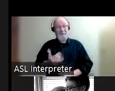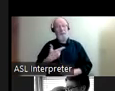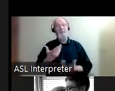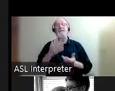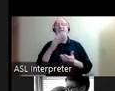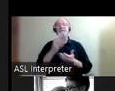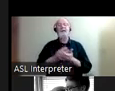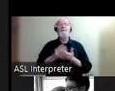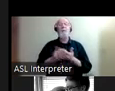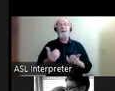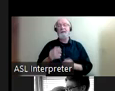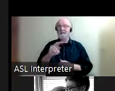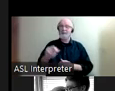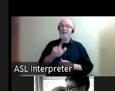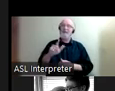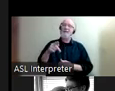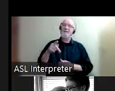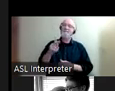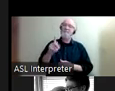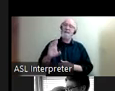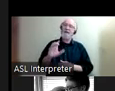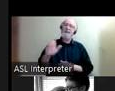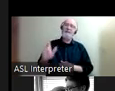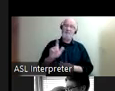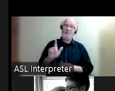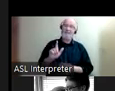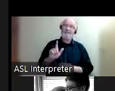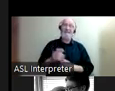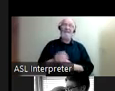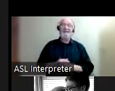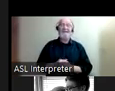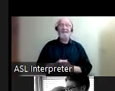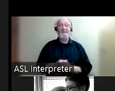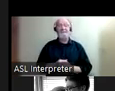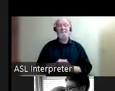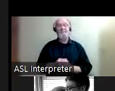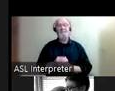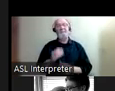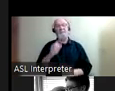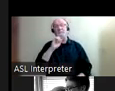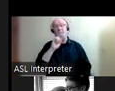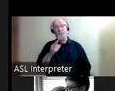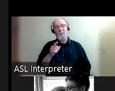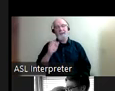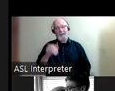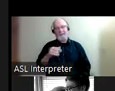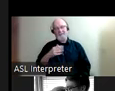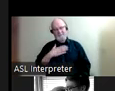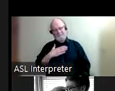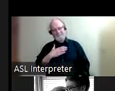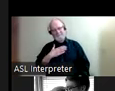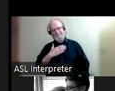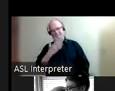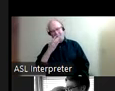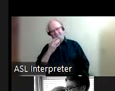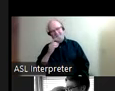about Newfoundland Labrador Public Libraries with everyone. It's definitely a subject that's dear and near